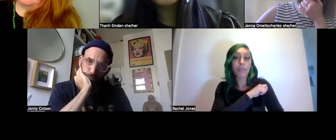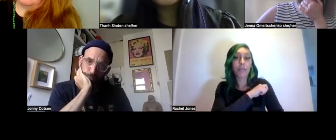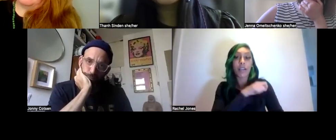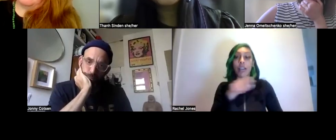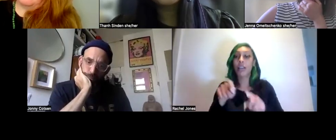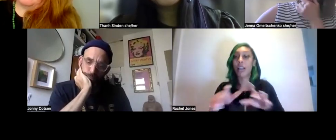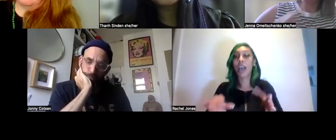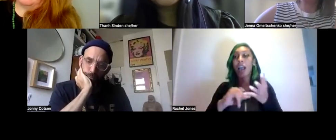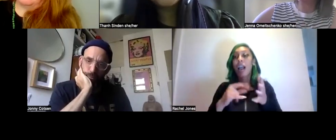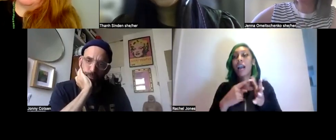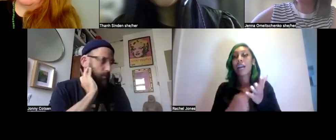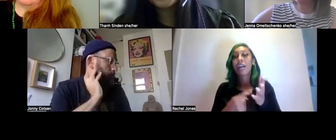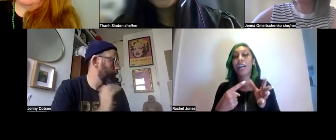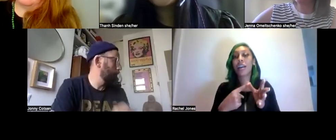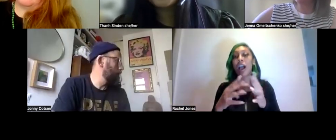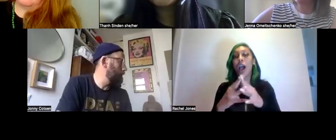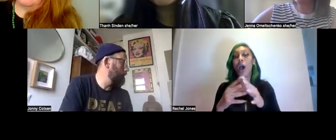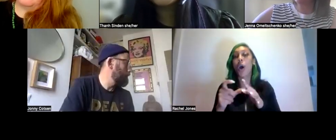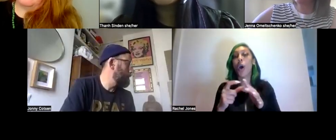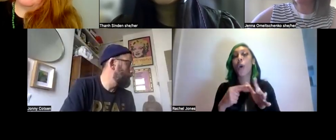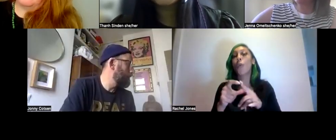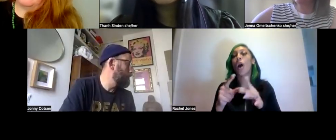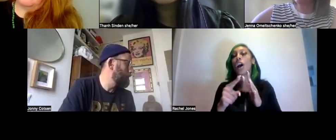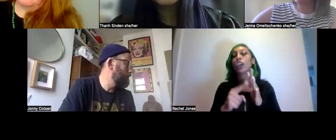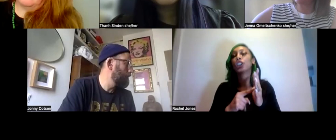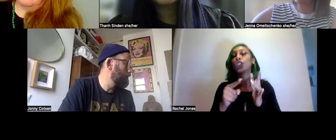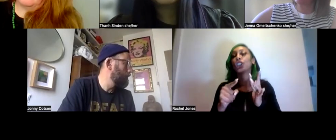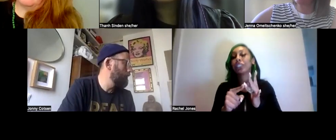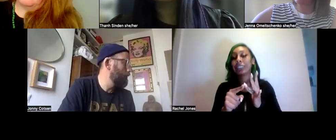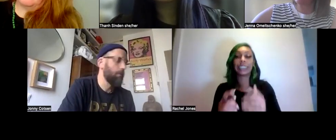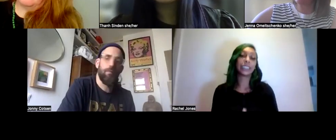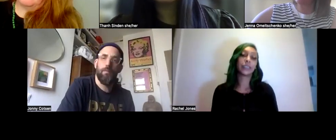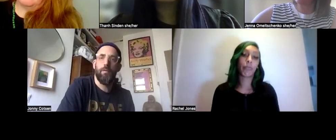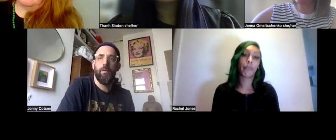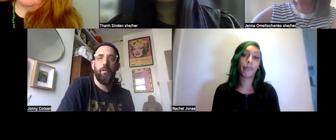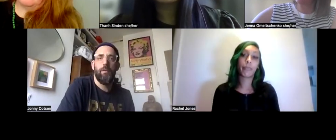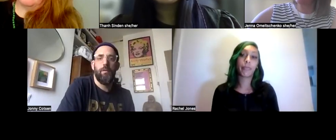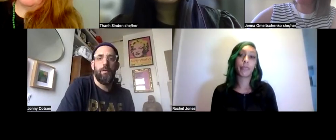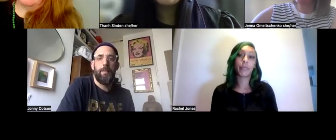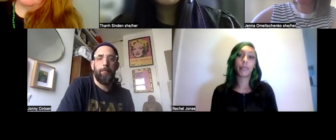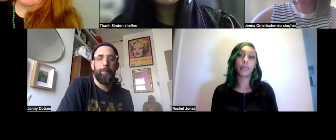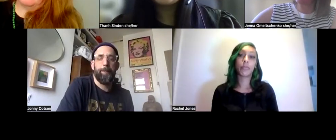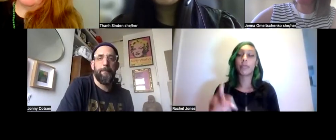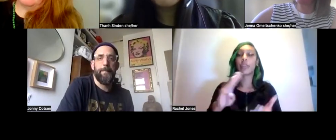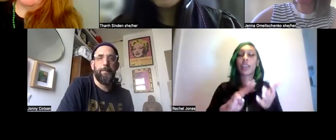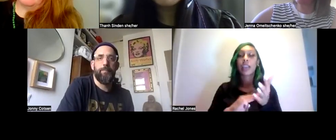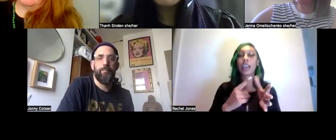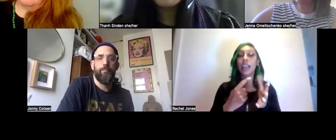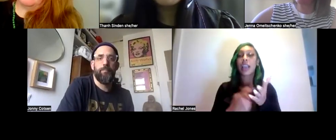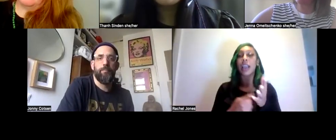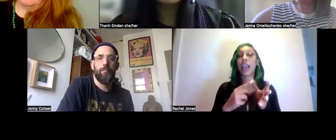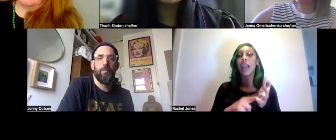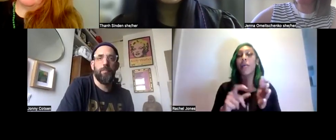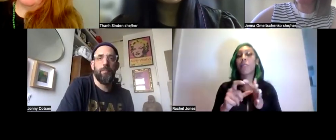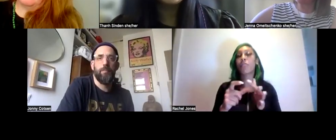Sara Wajid, who's now co-CEO of Birmingham Museums Trust, and Miranda Lowe, who's principal curator